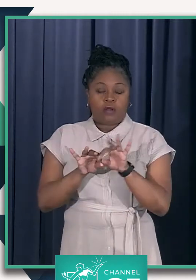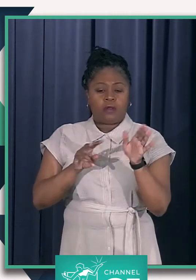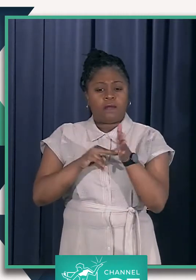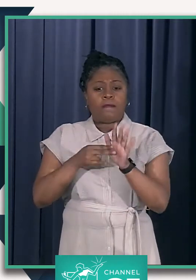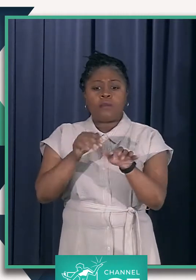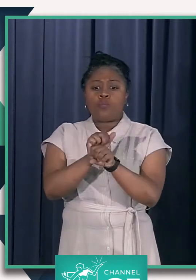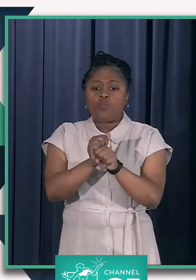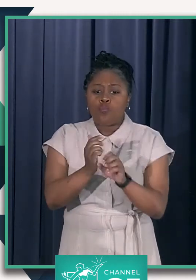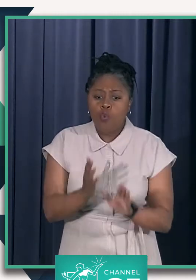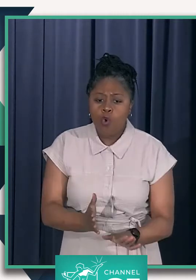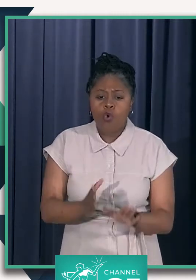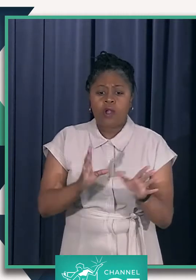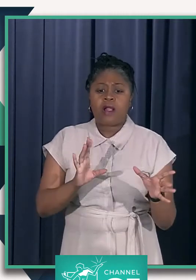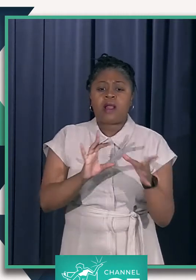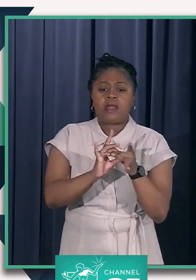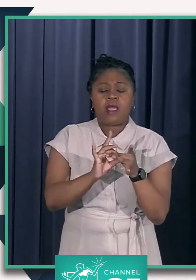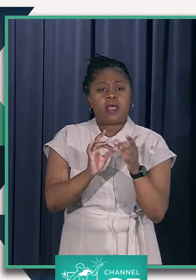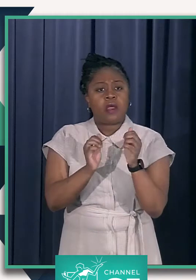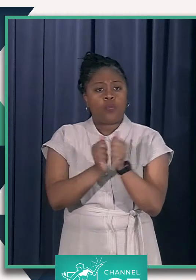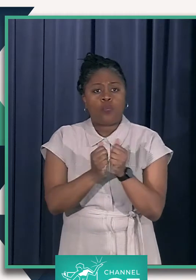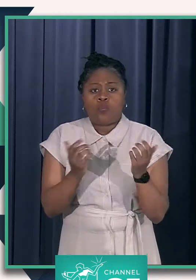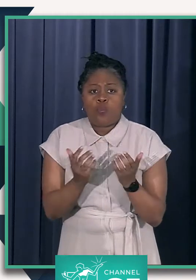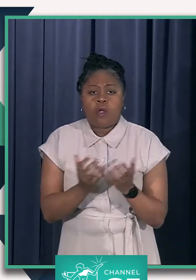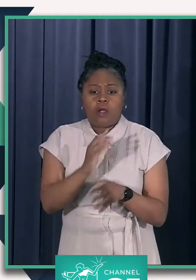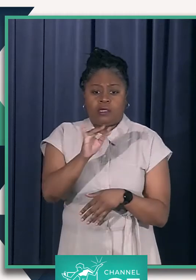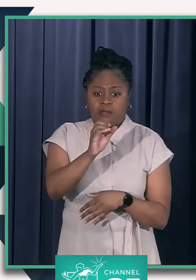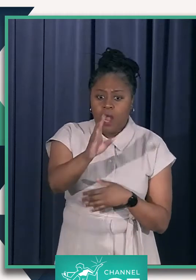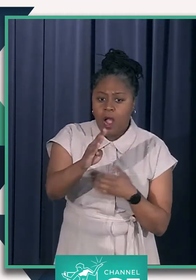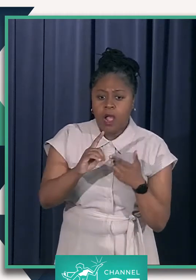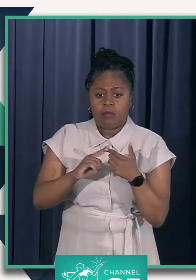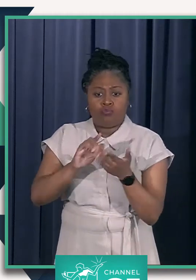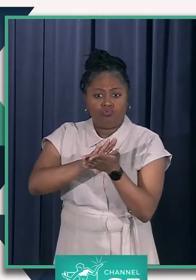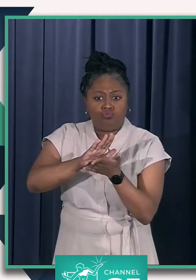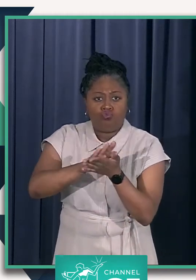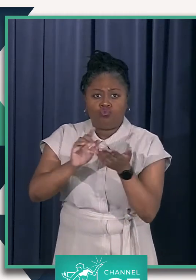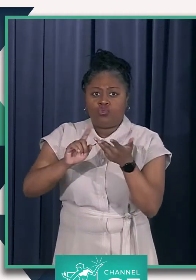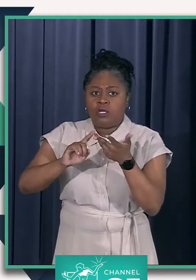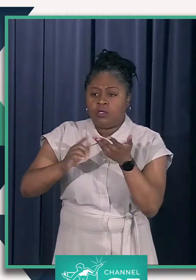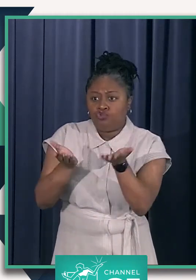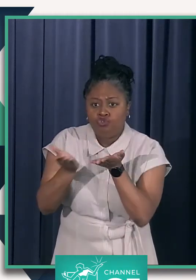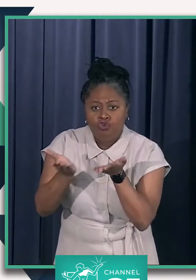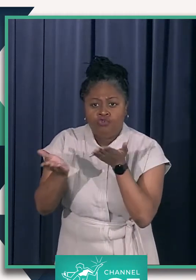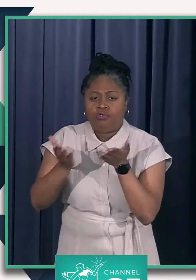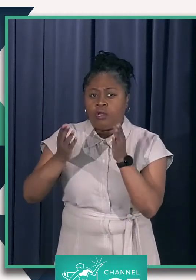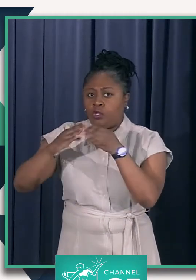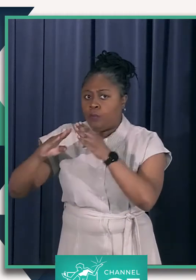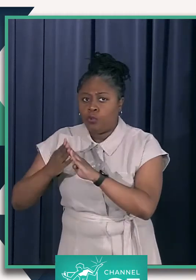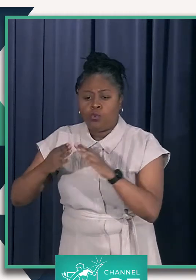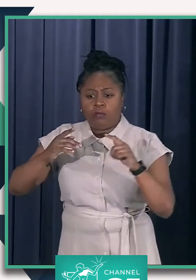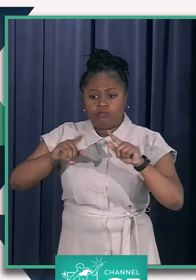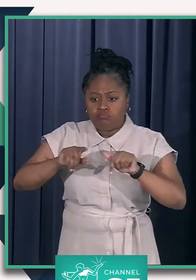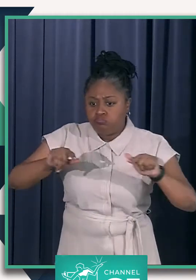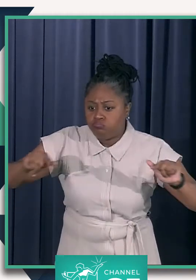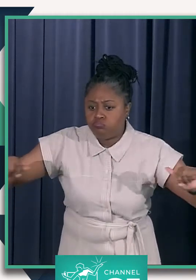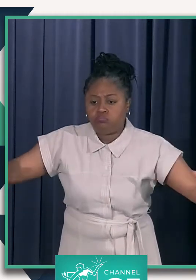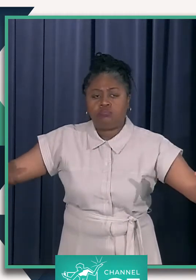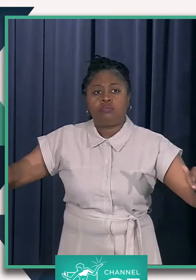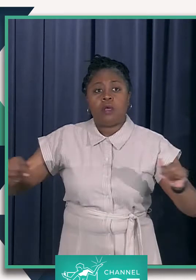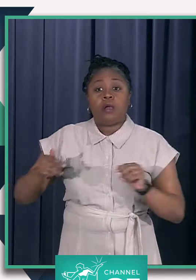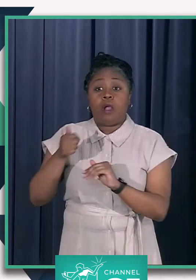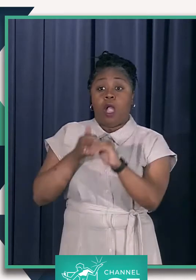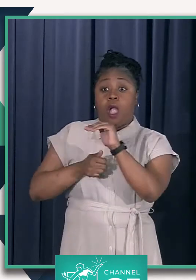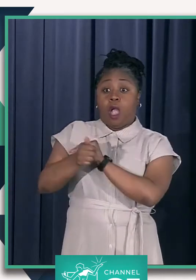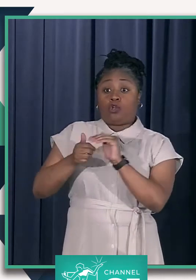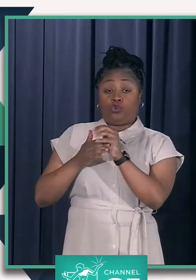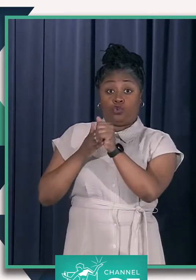schools, services, and community assets that will enable them to thrive. And so under the leadership of